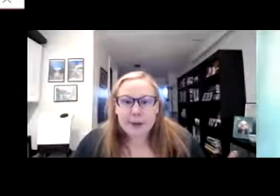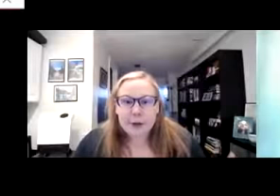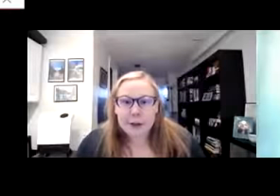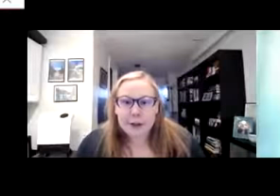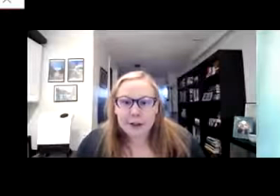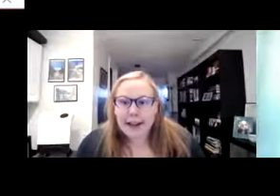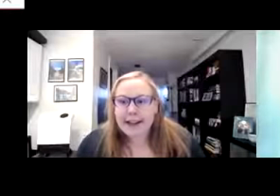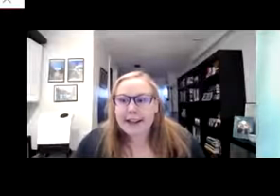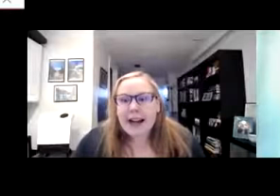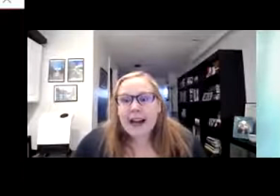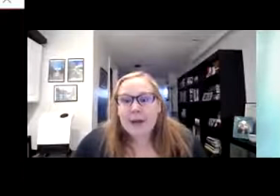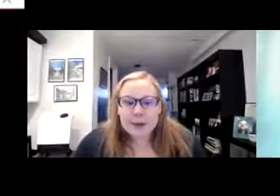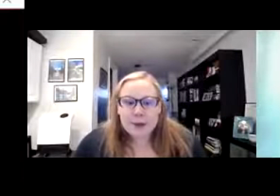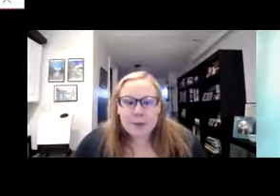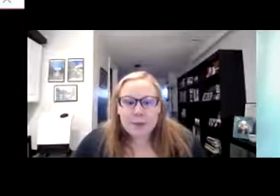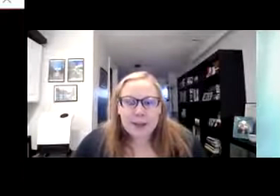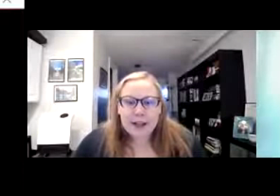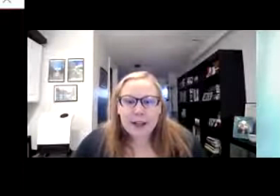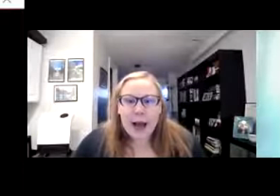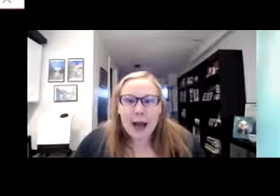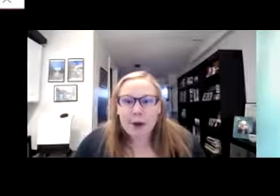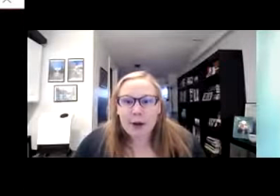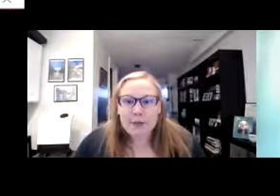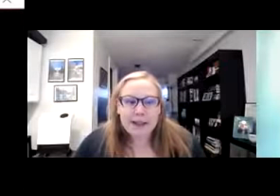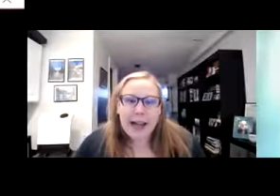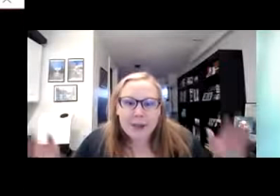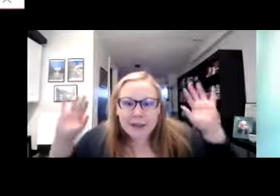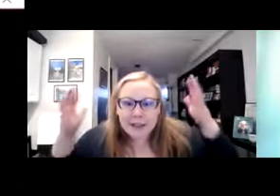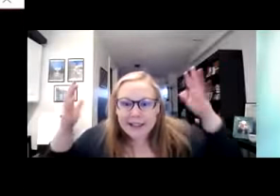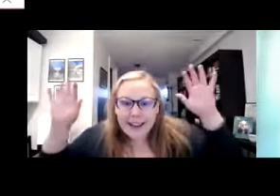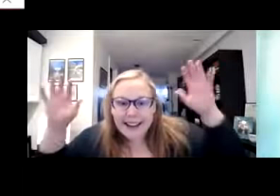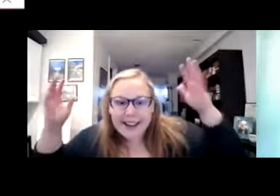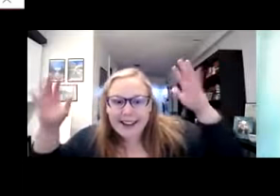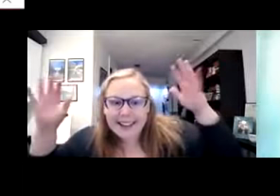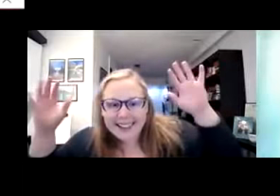ASL interpreters for the night. So big welcome to them.